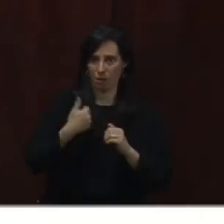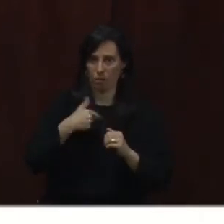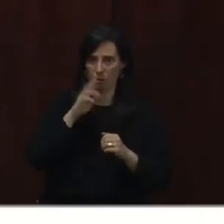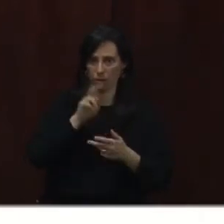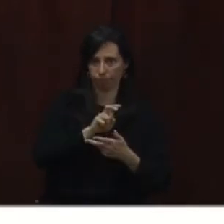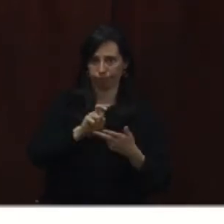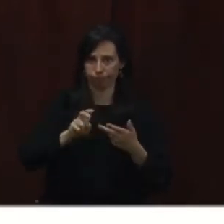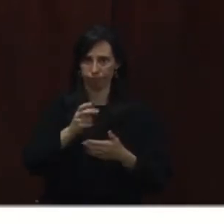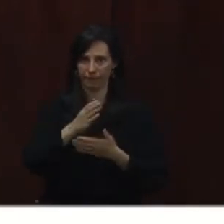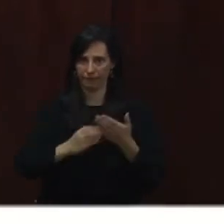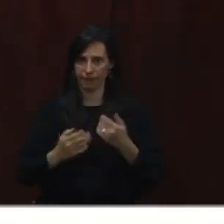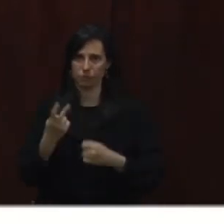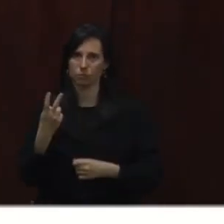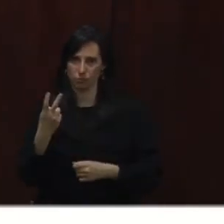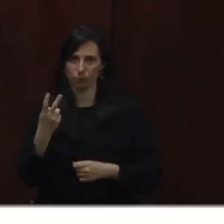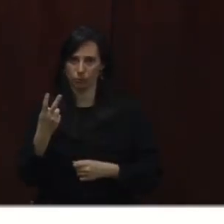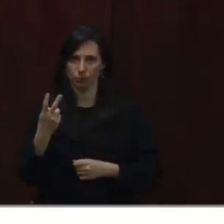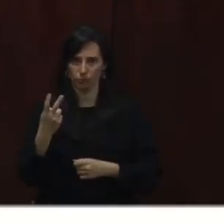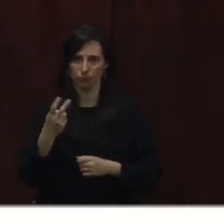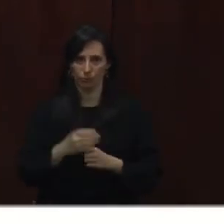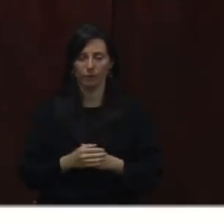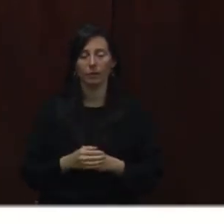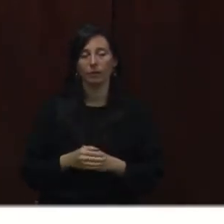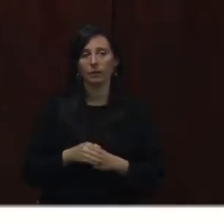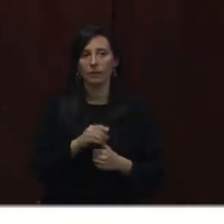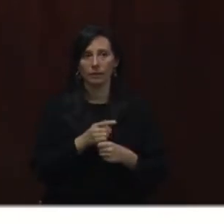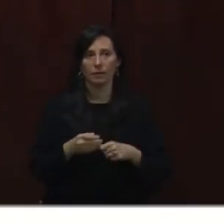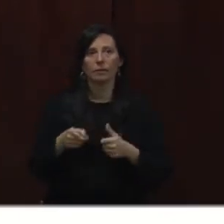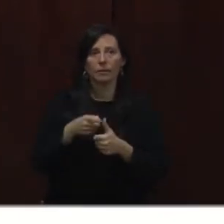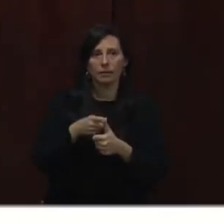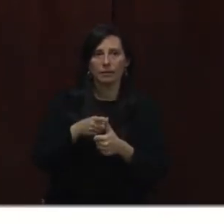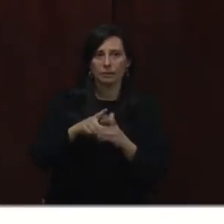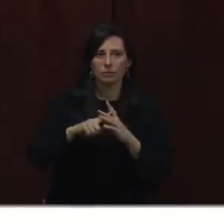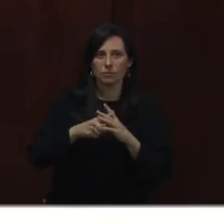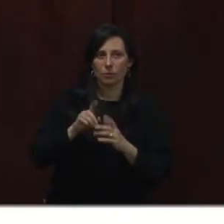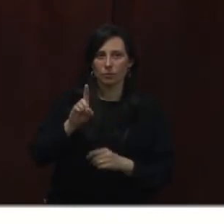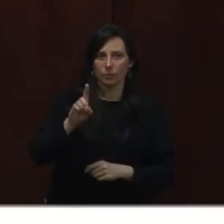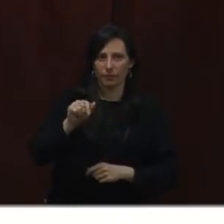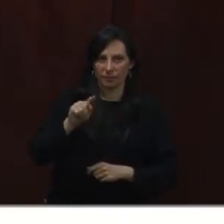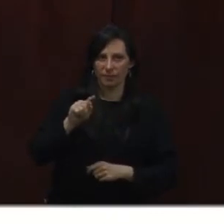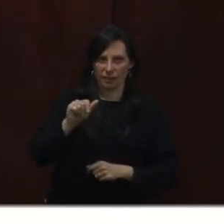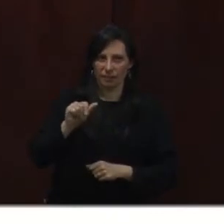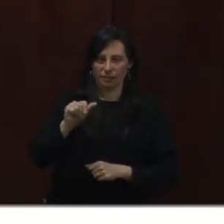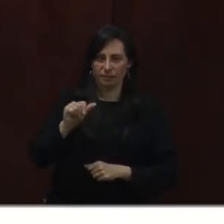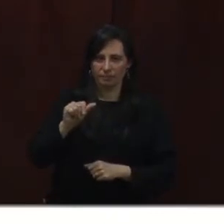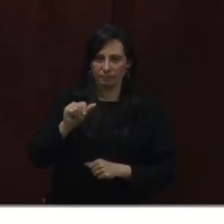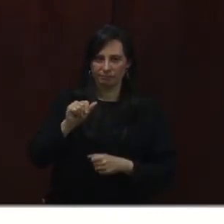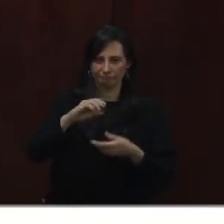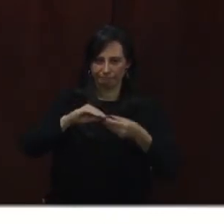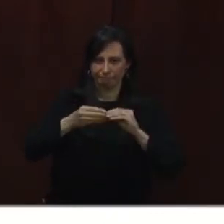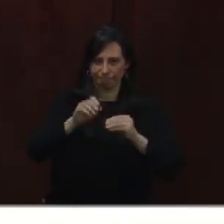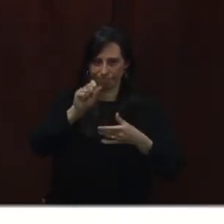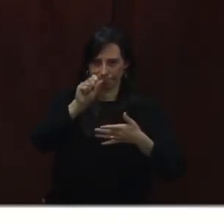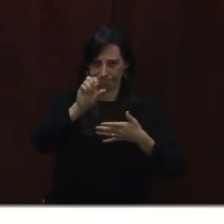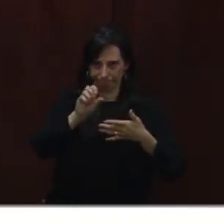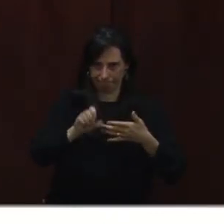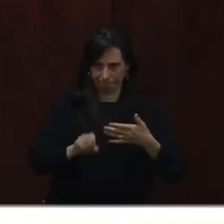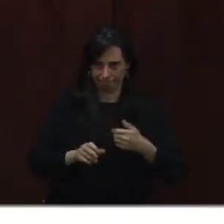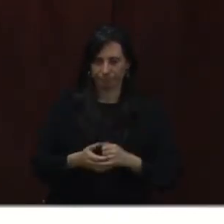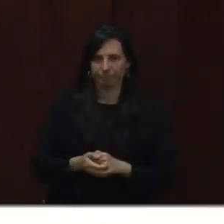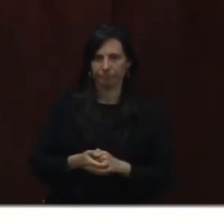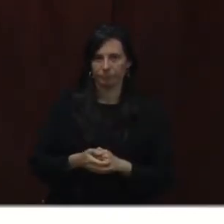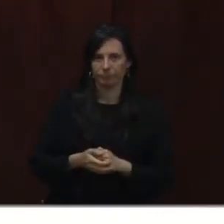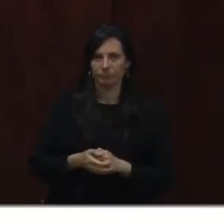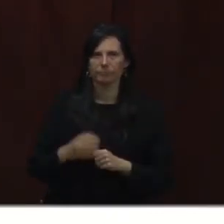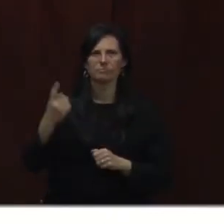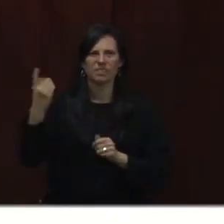So we'll just start off with some of the data and graphs that we typically show. So cases have continued to climb since...